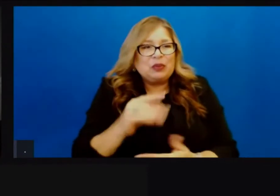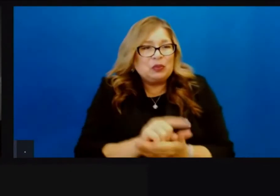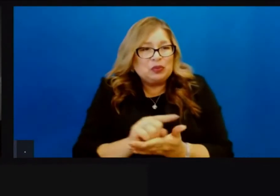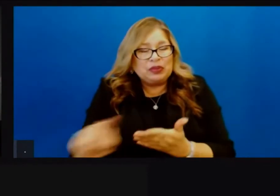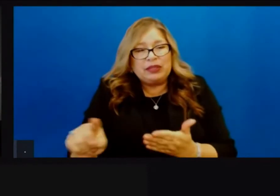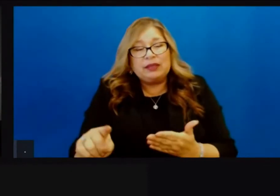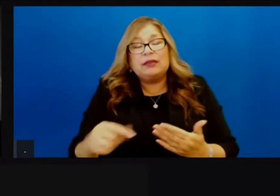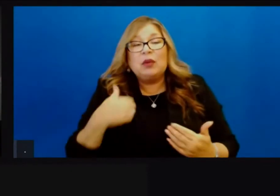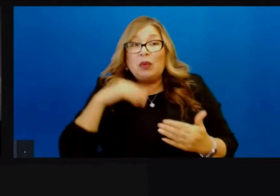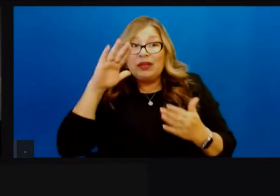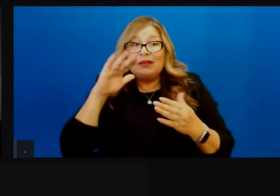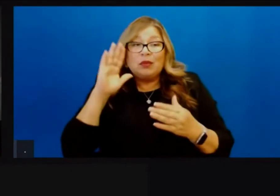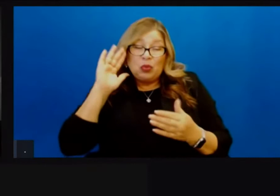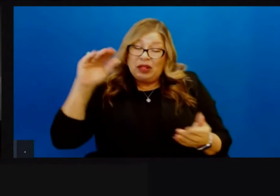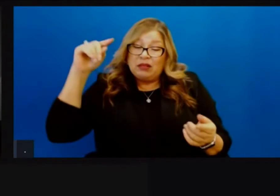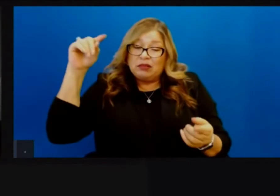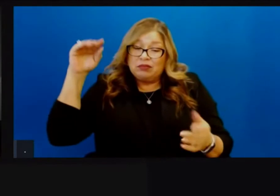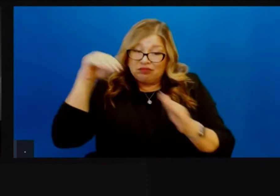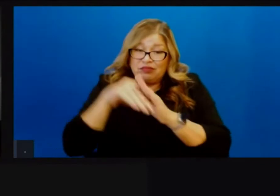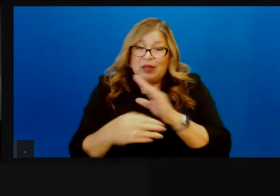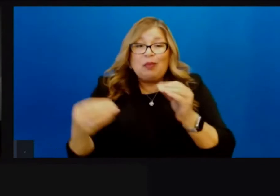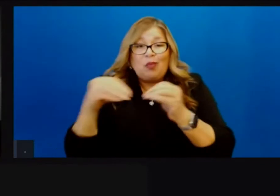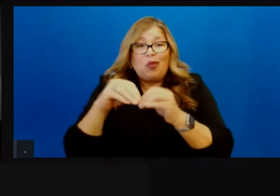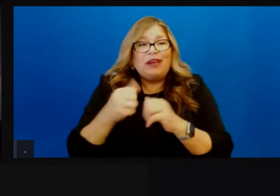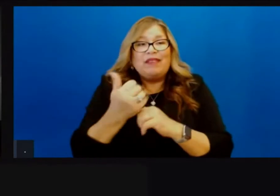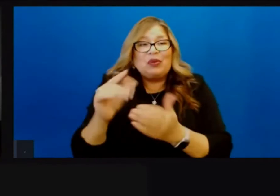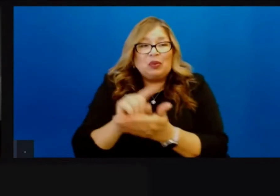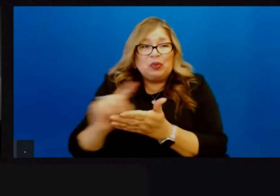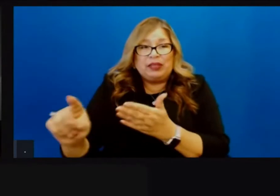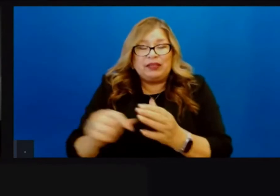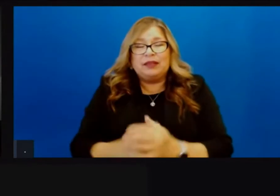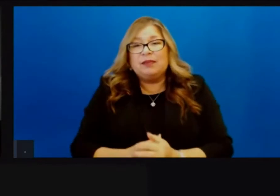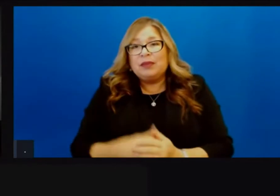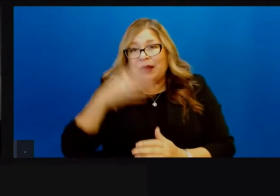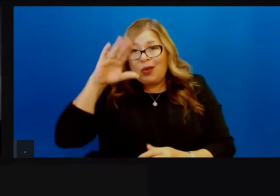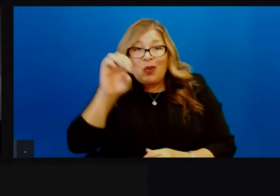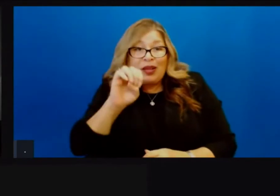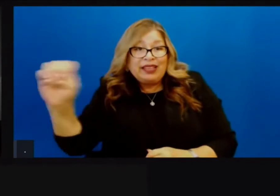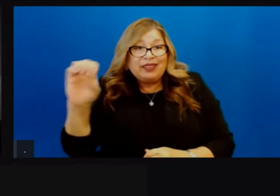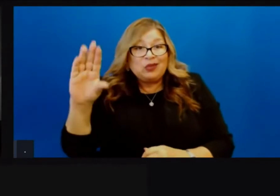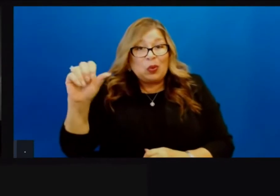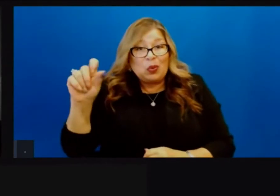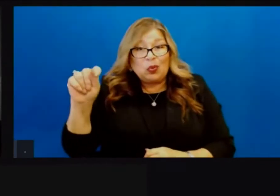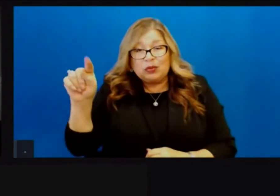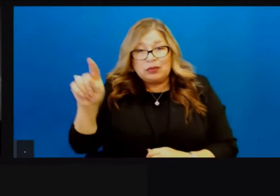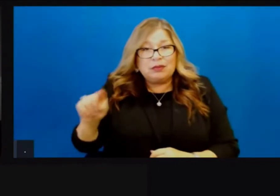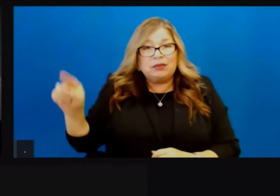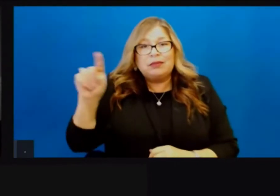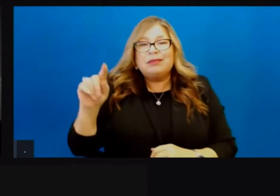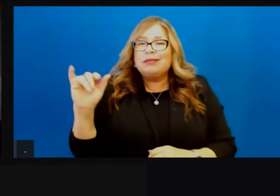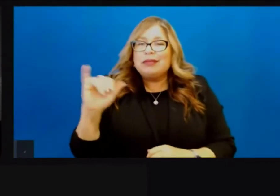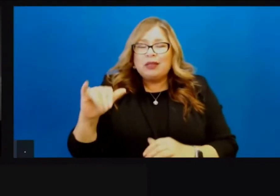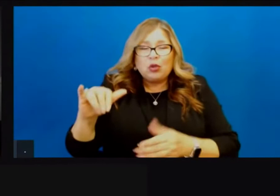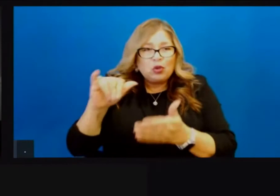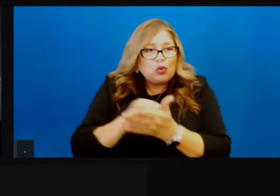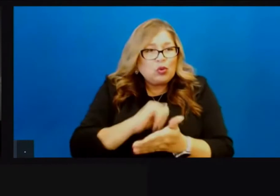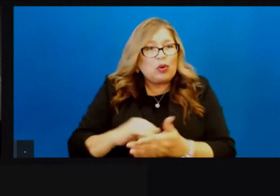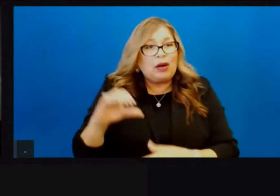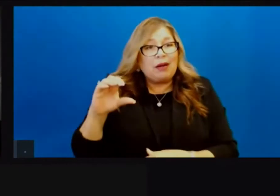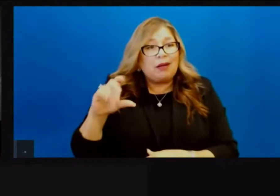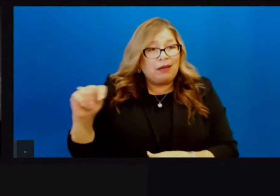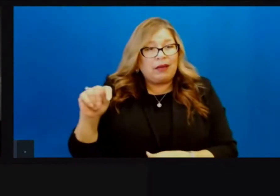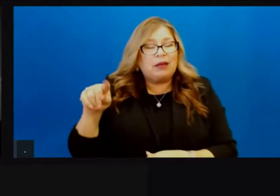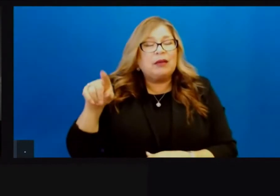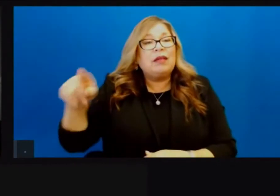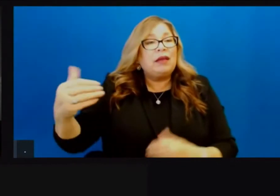weeks to rates that some states on the East Coast are already experiencing, states like New York and Connecticut that have